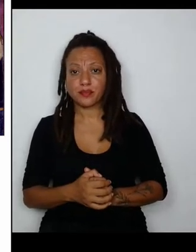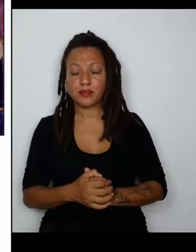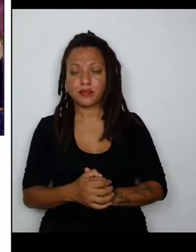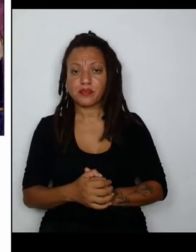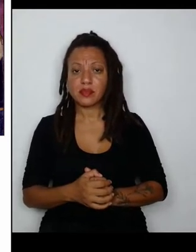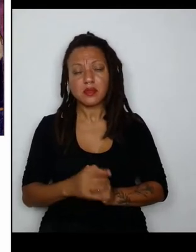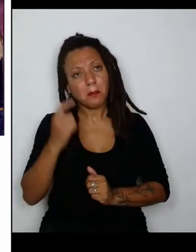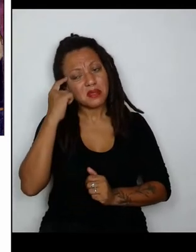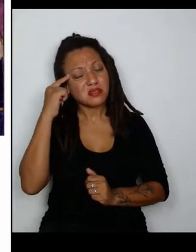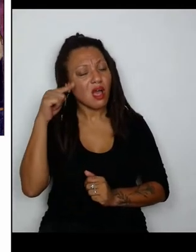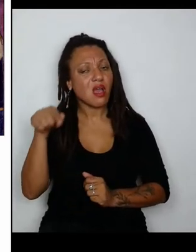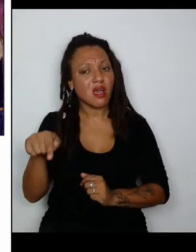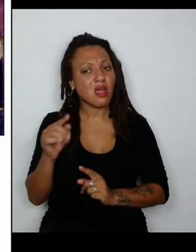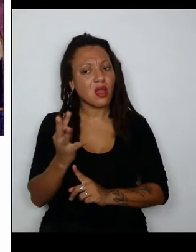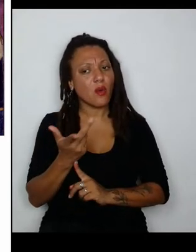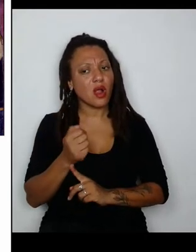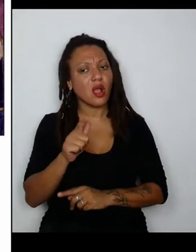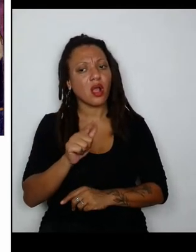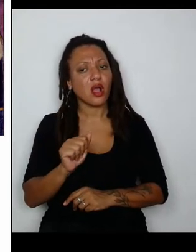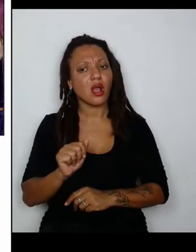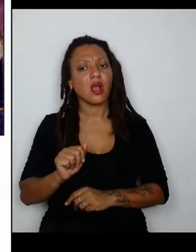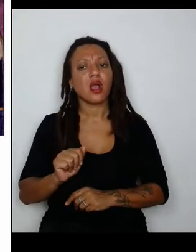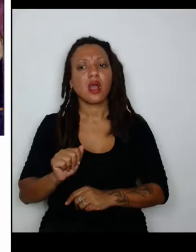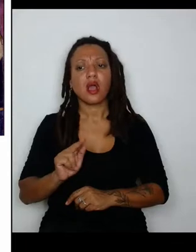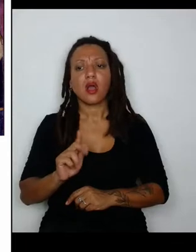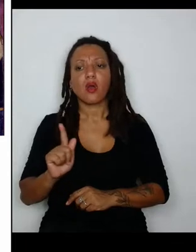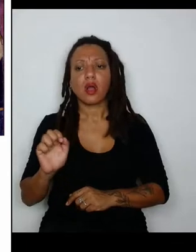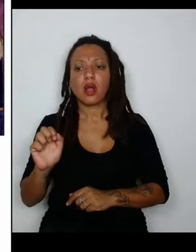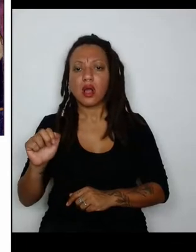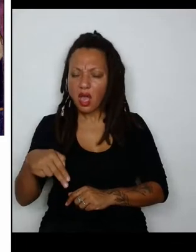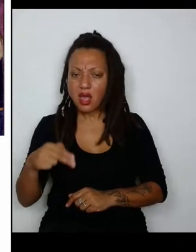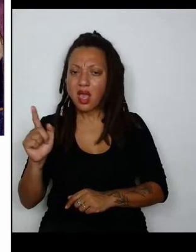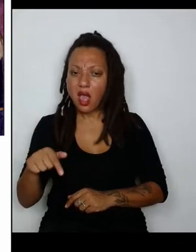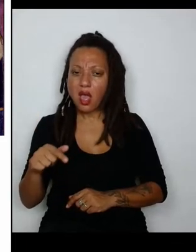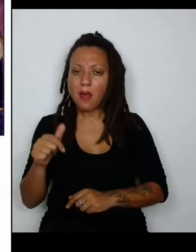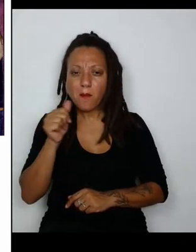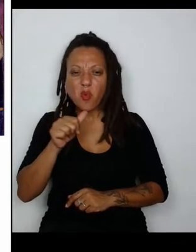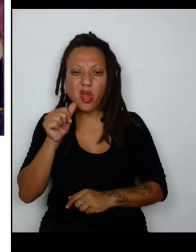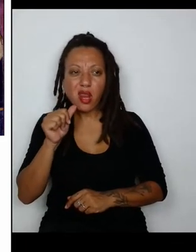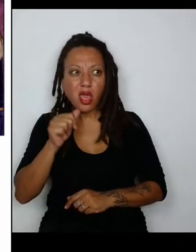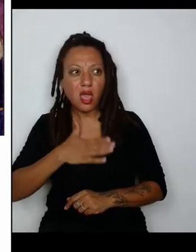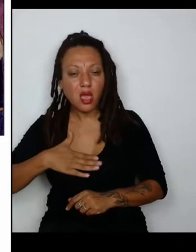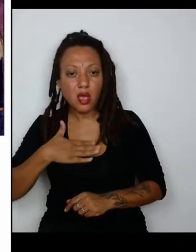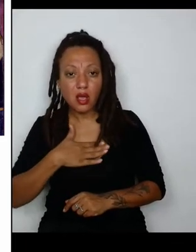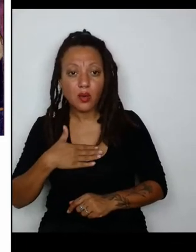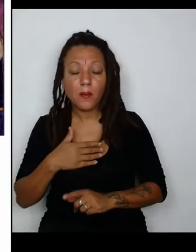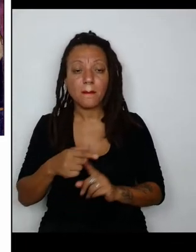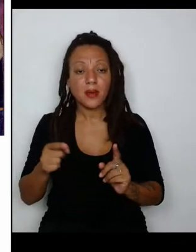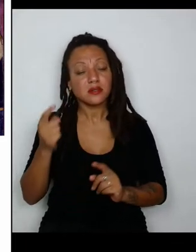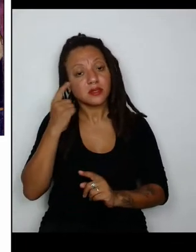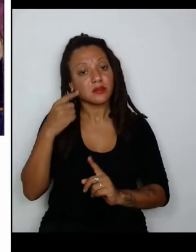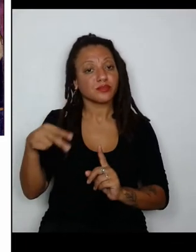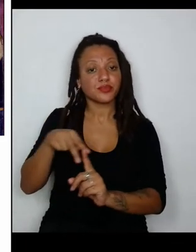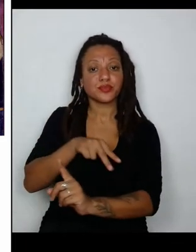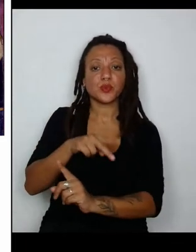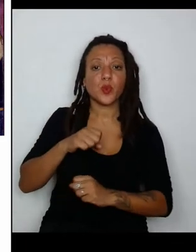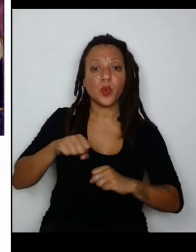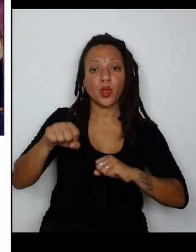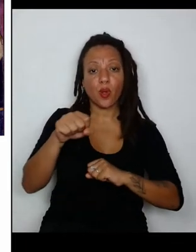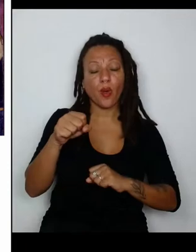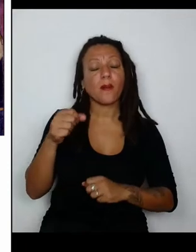gaze and repossesses the myth of the white male hero ultimately in my essay for gogans